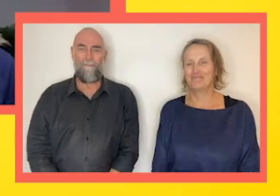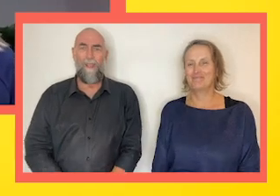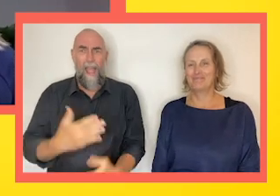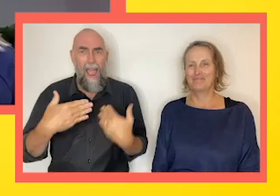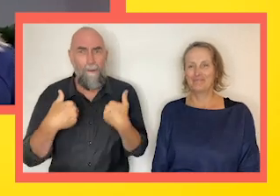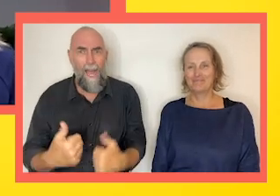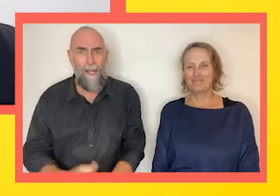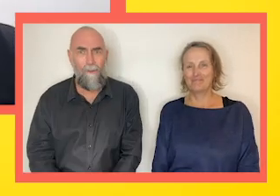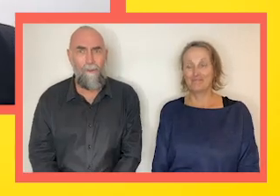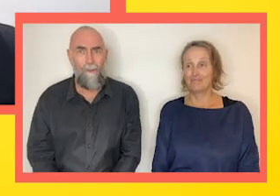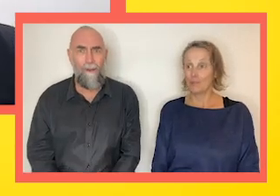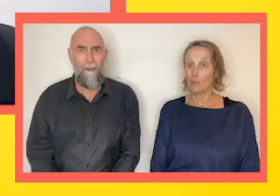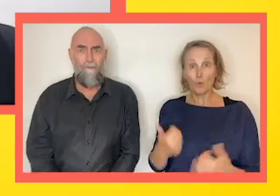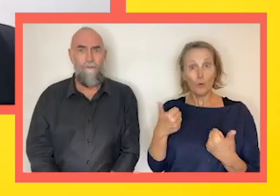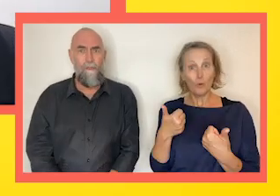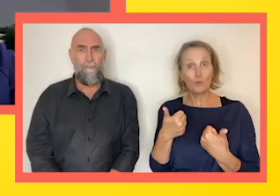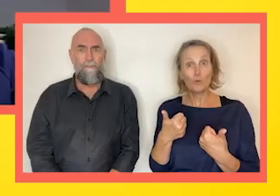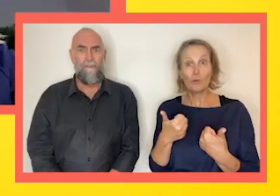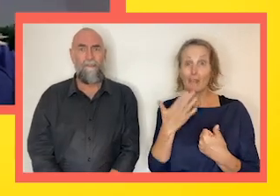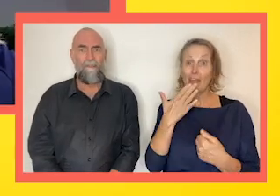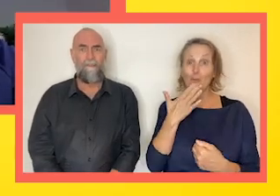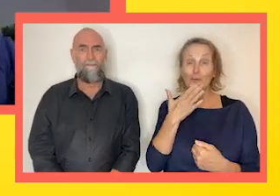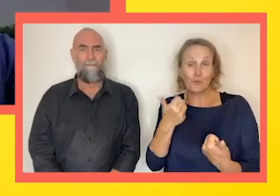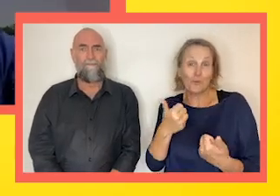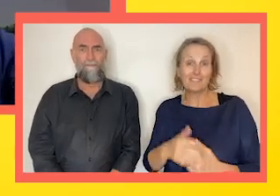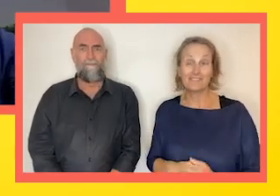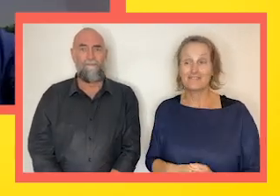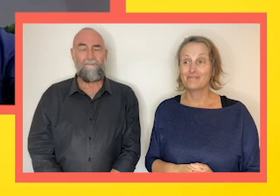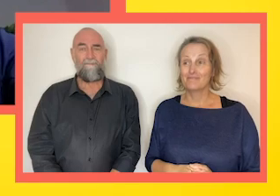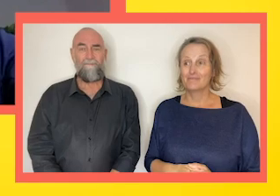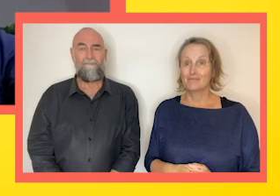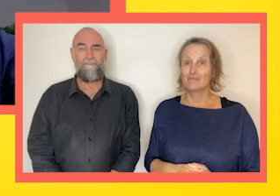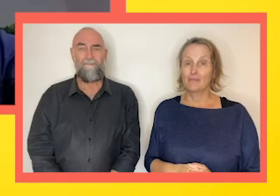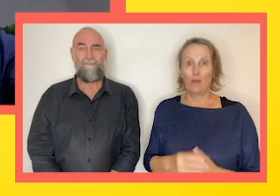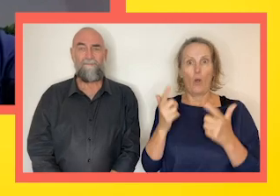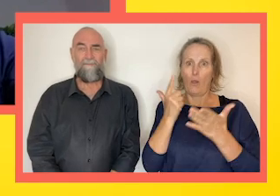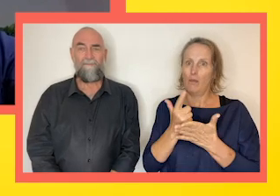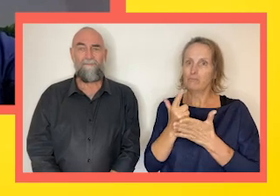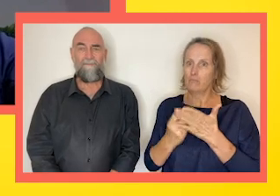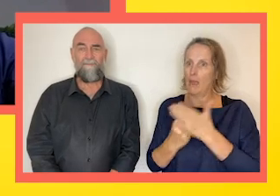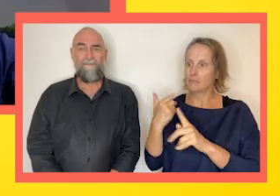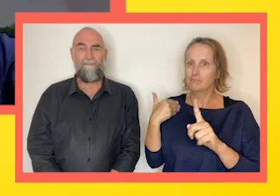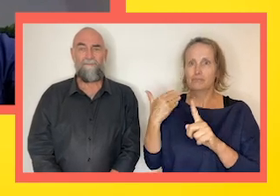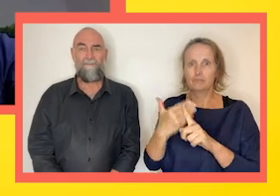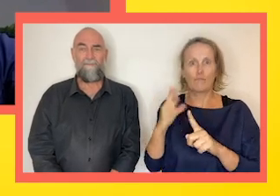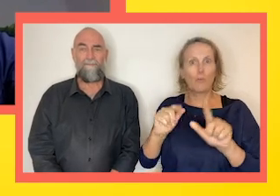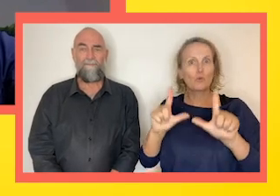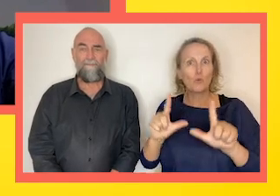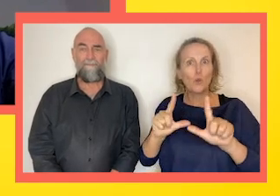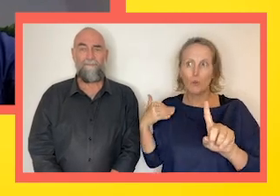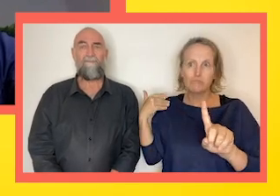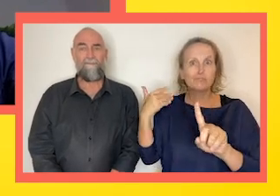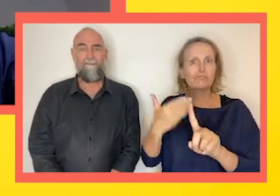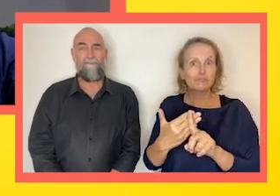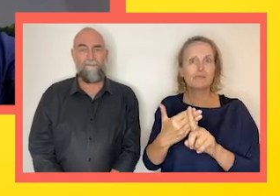me. How are you? Things are good. Yeah, thank you. A lot has happened since